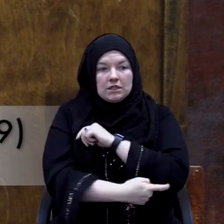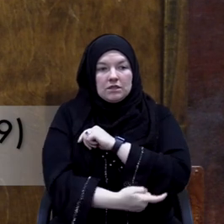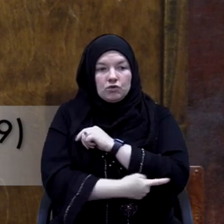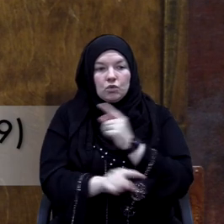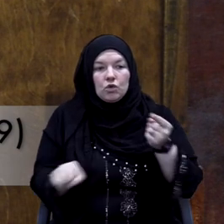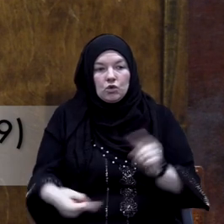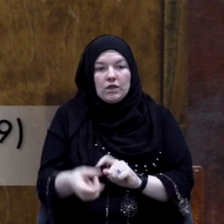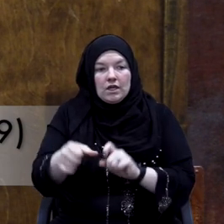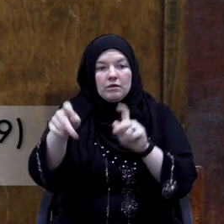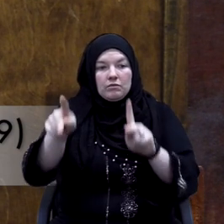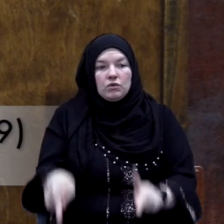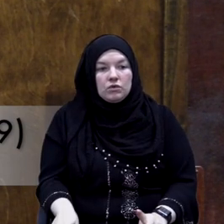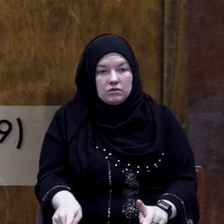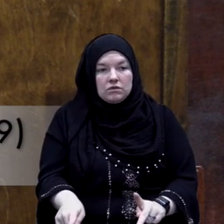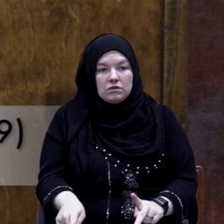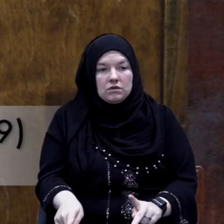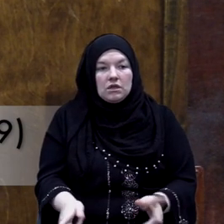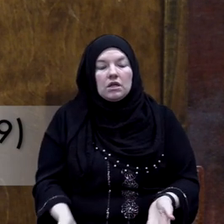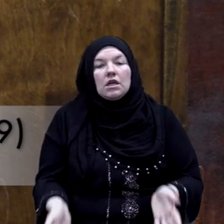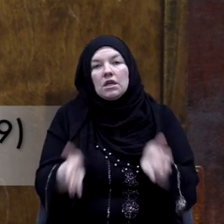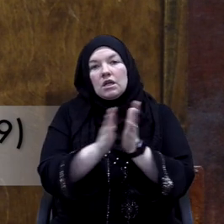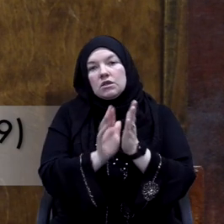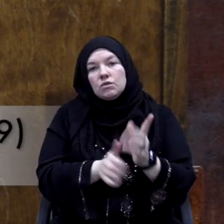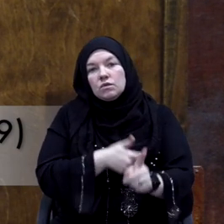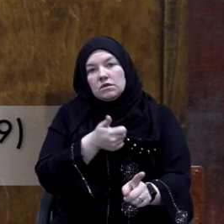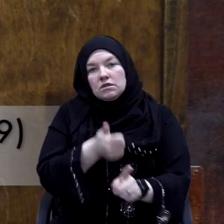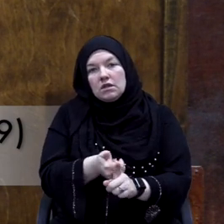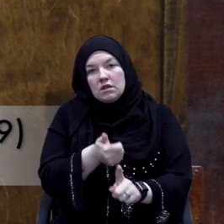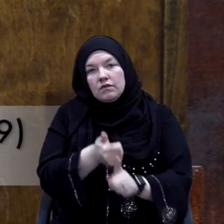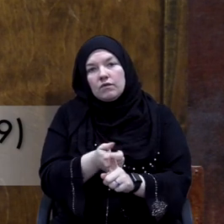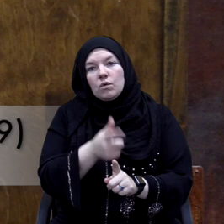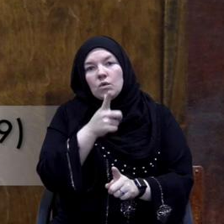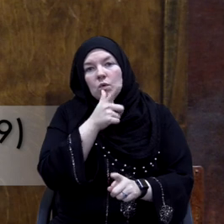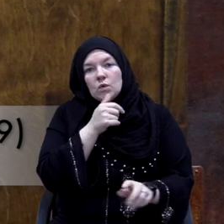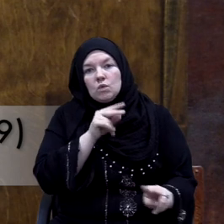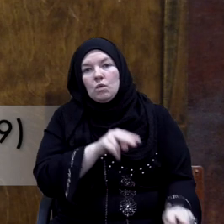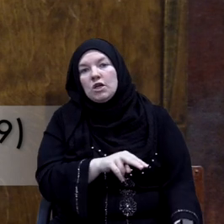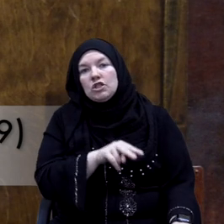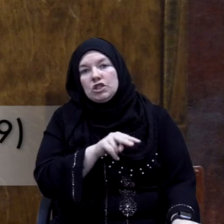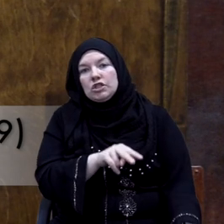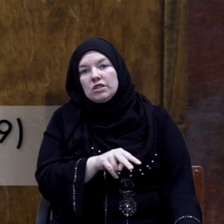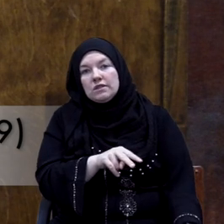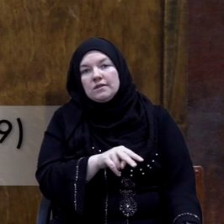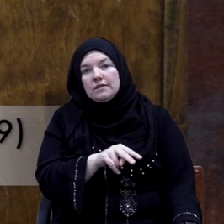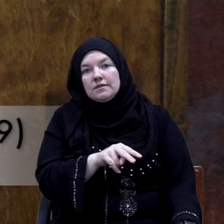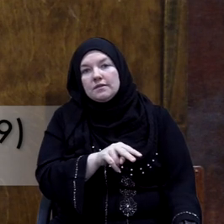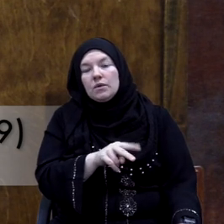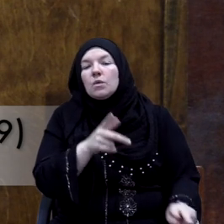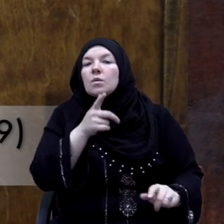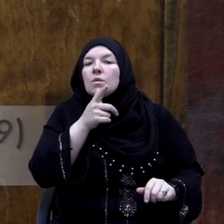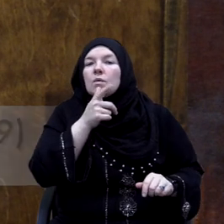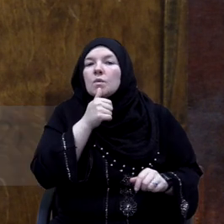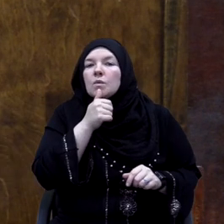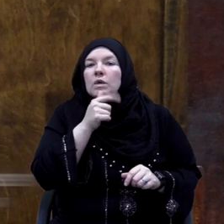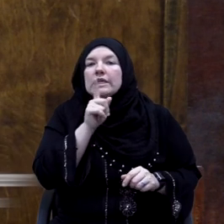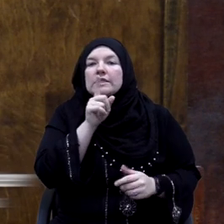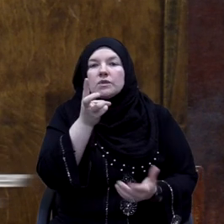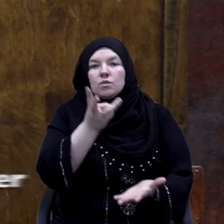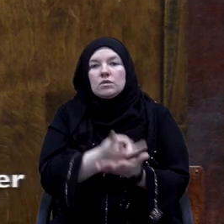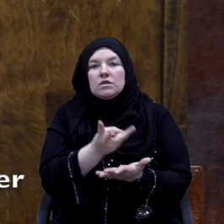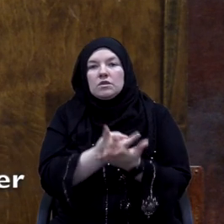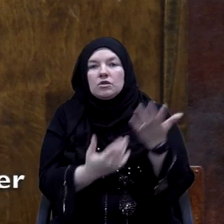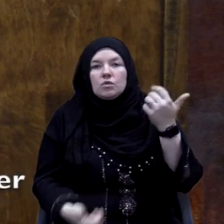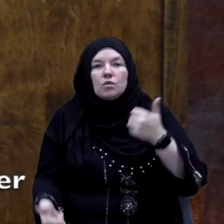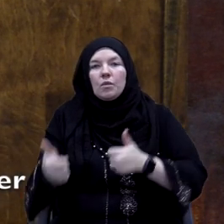that person, ask yourself, who's watching? Who is the witness